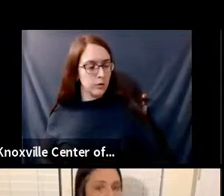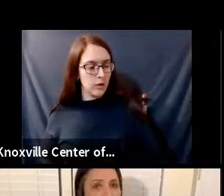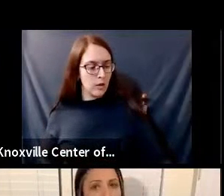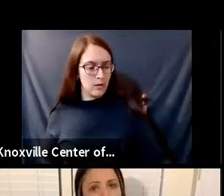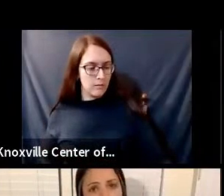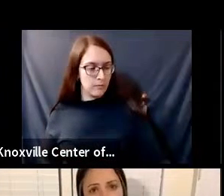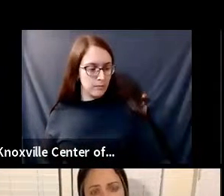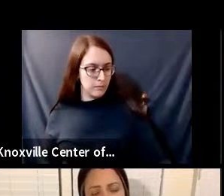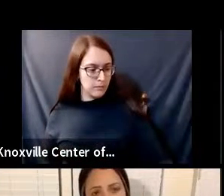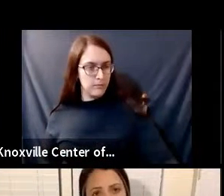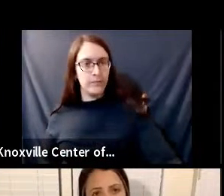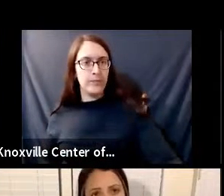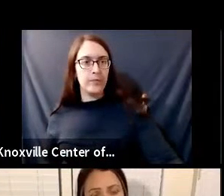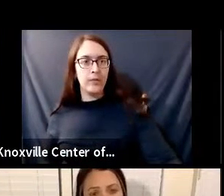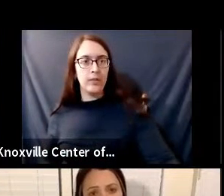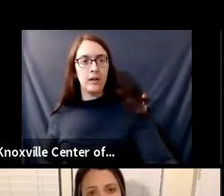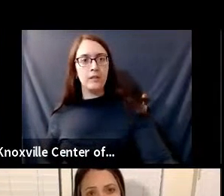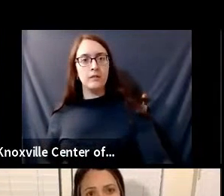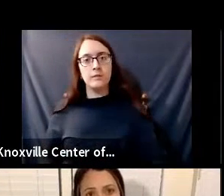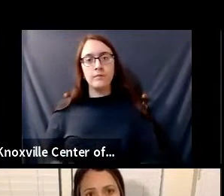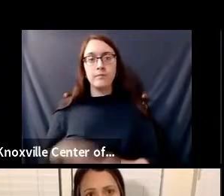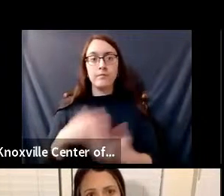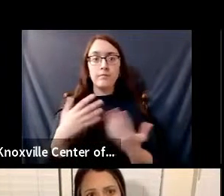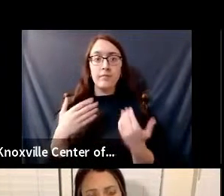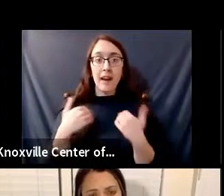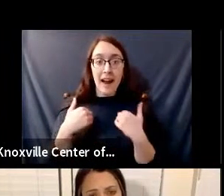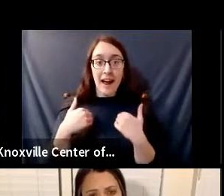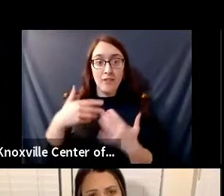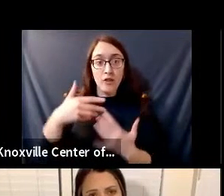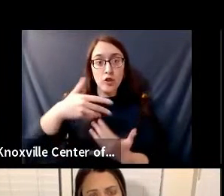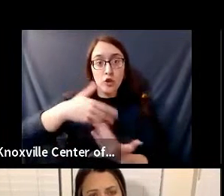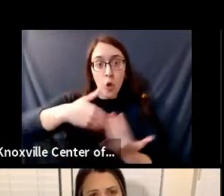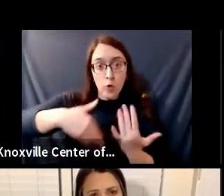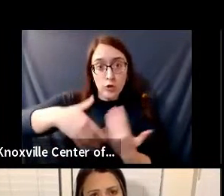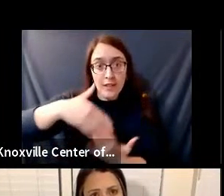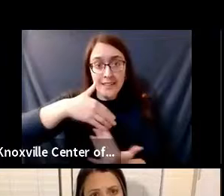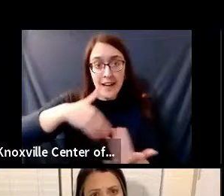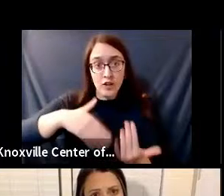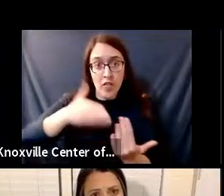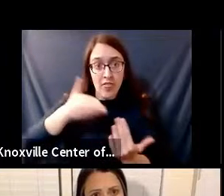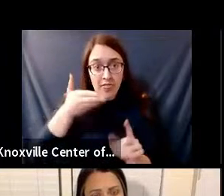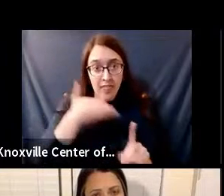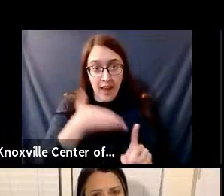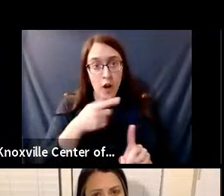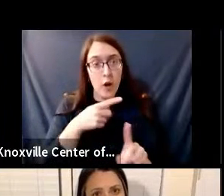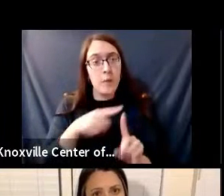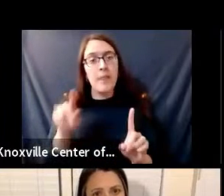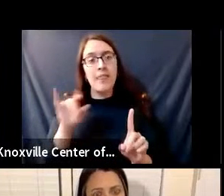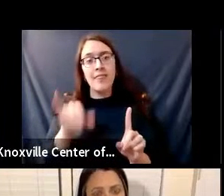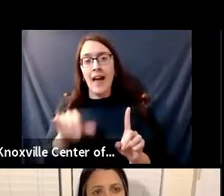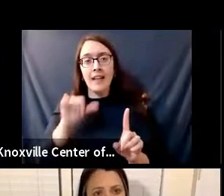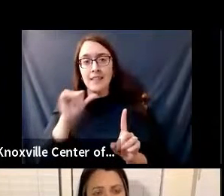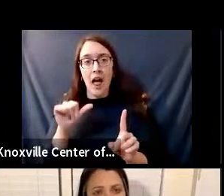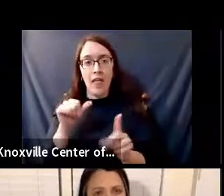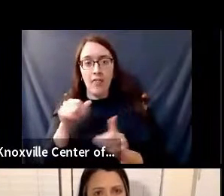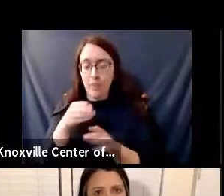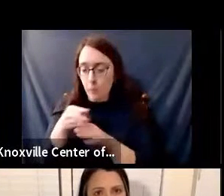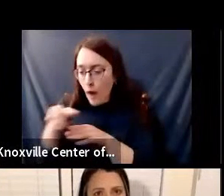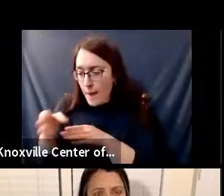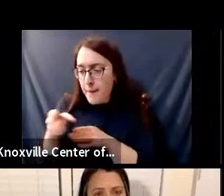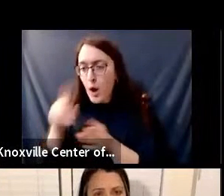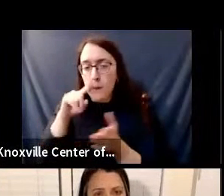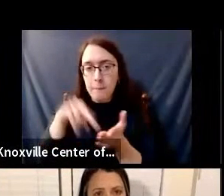And again, there is socialization that happens, but that's not the primary purpose of having that event.